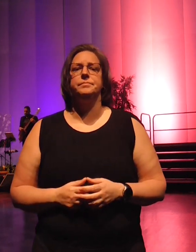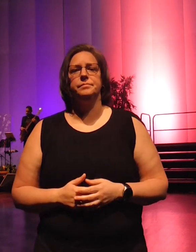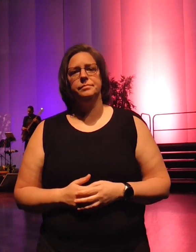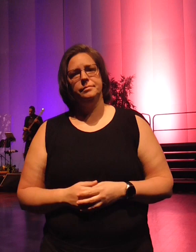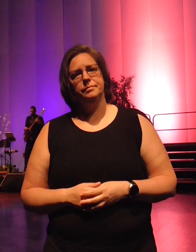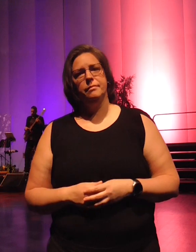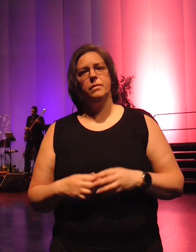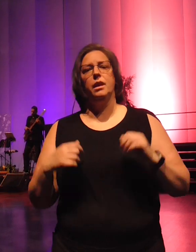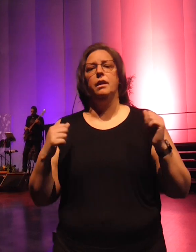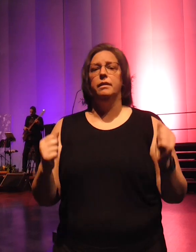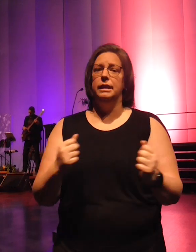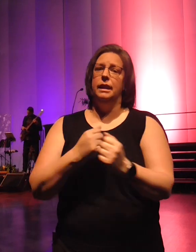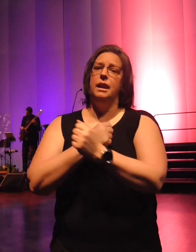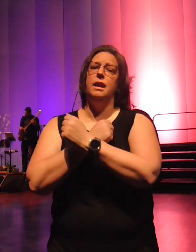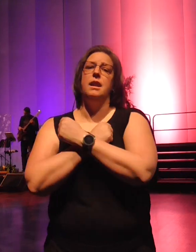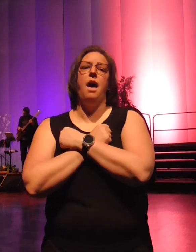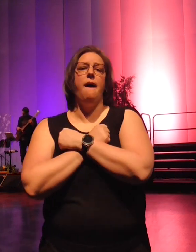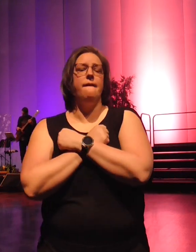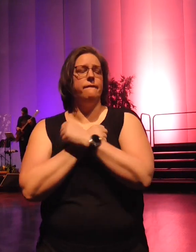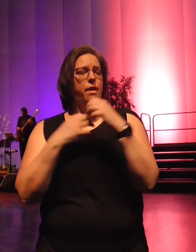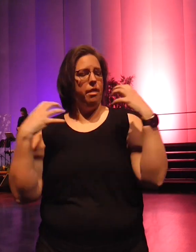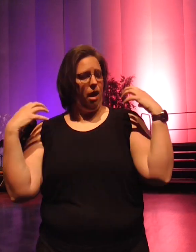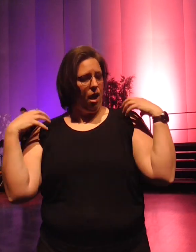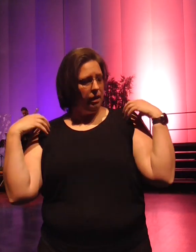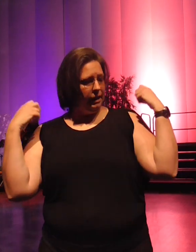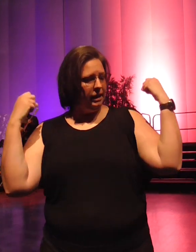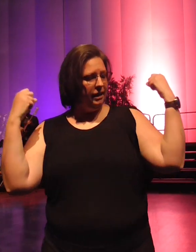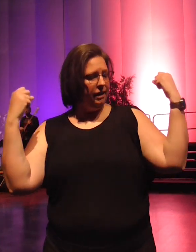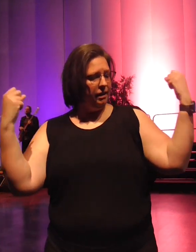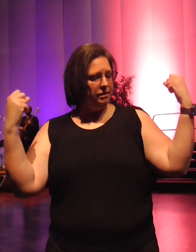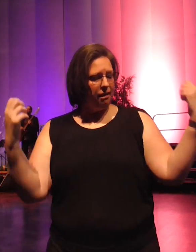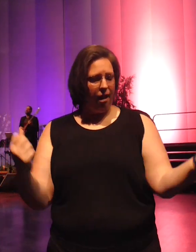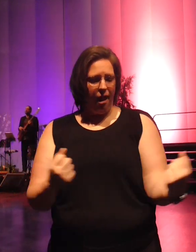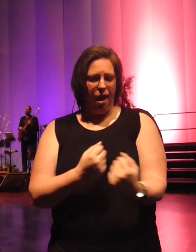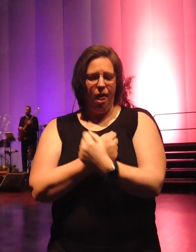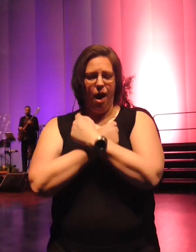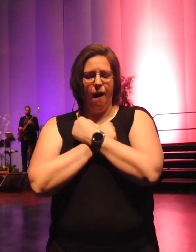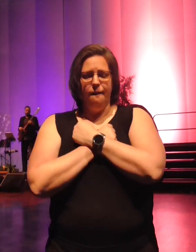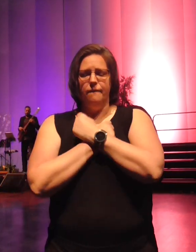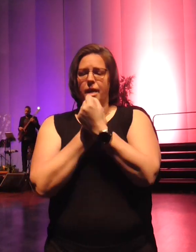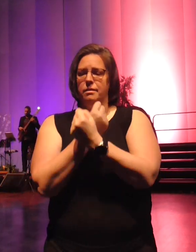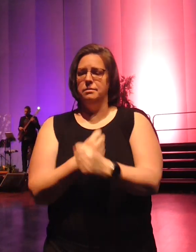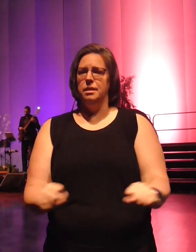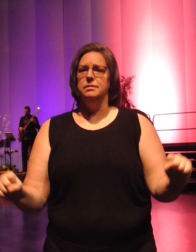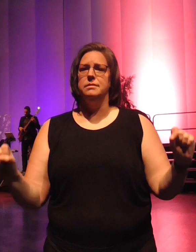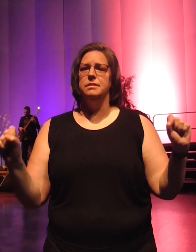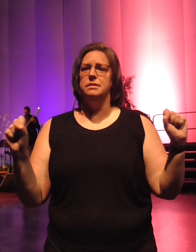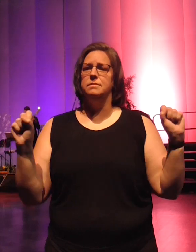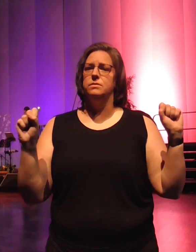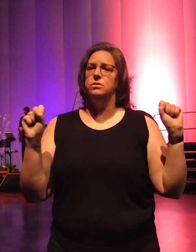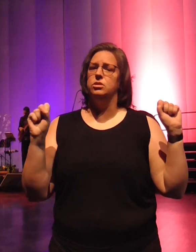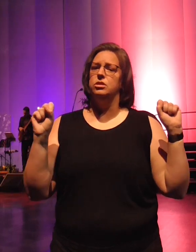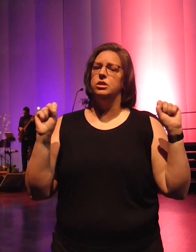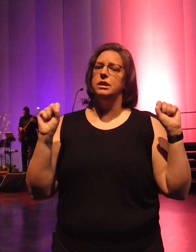A love that heals, love that sets us